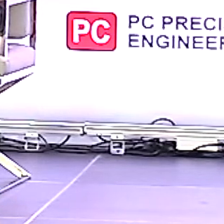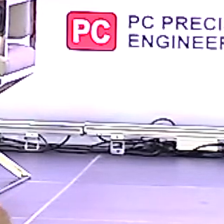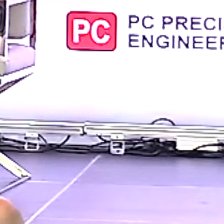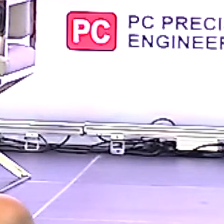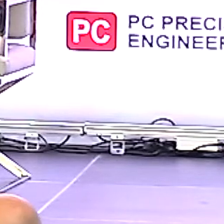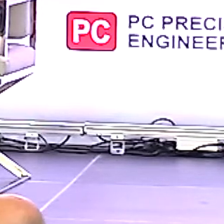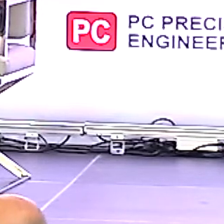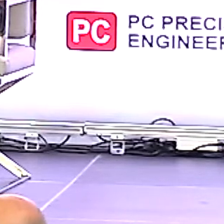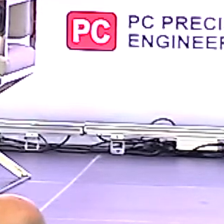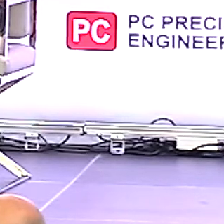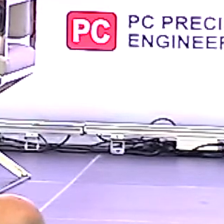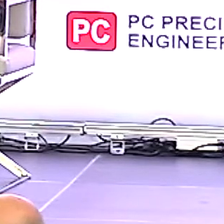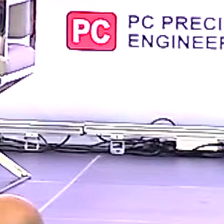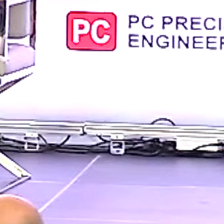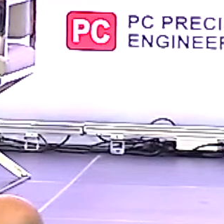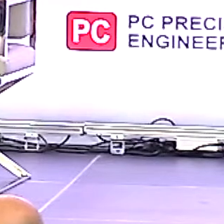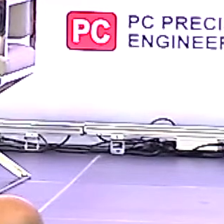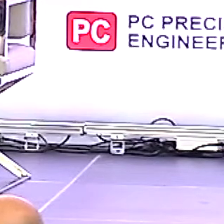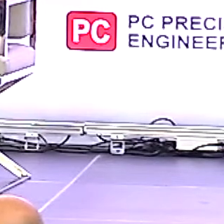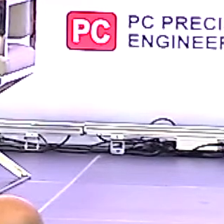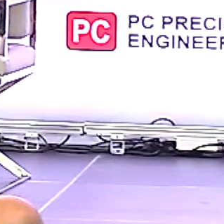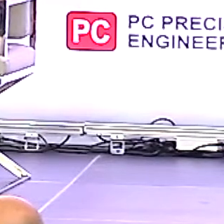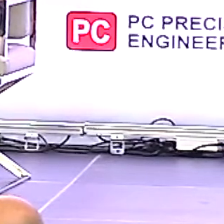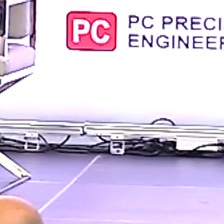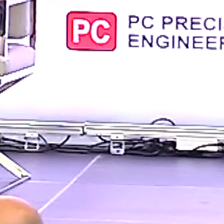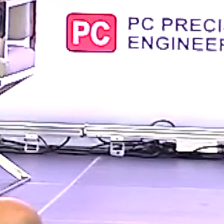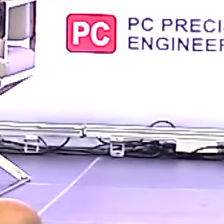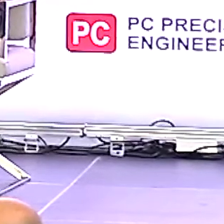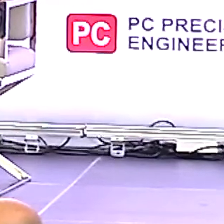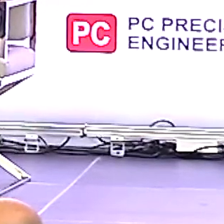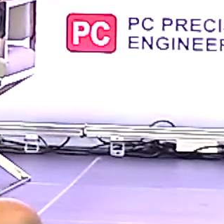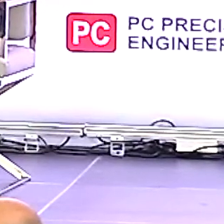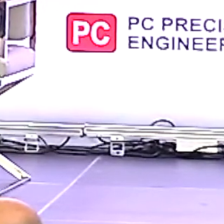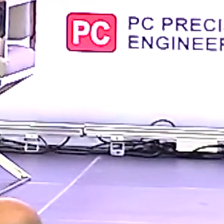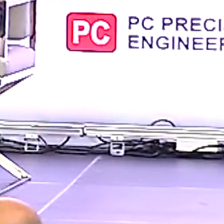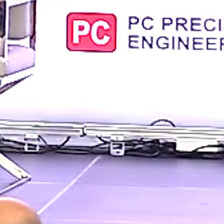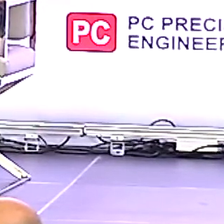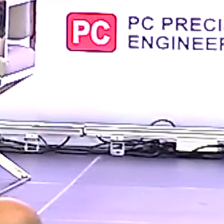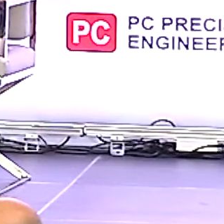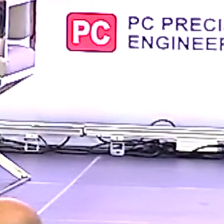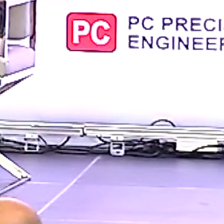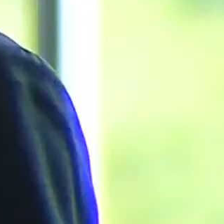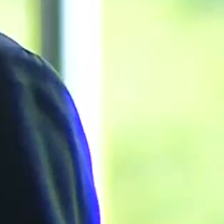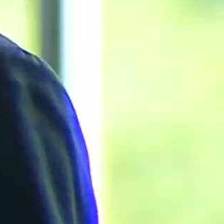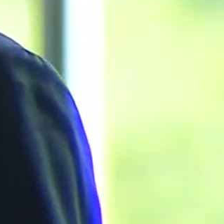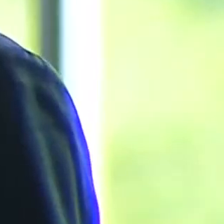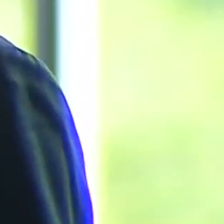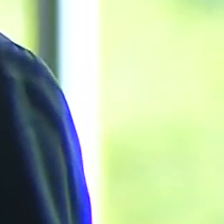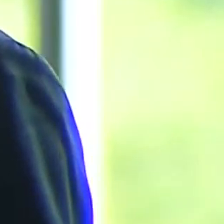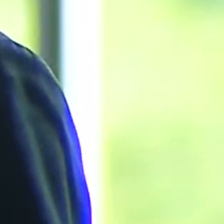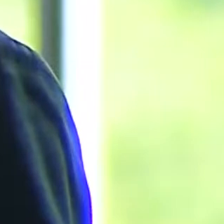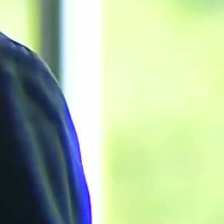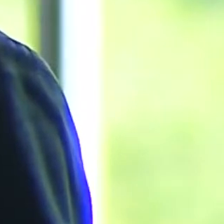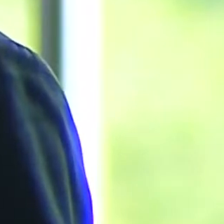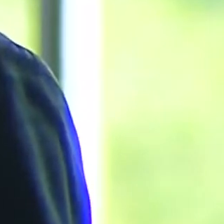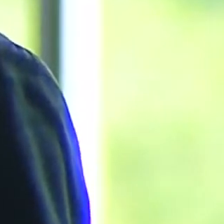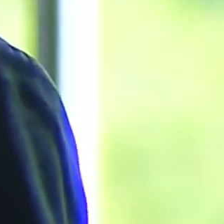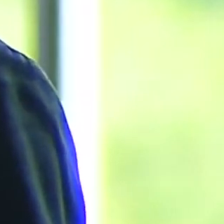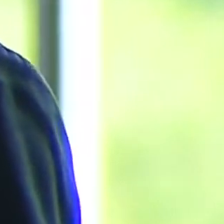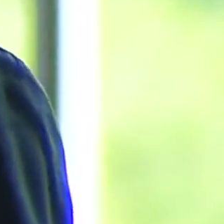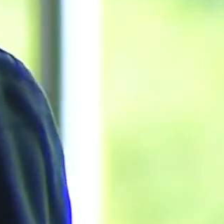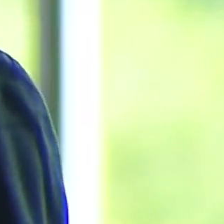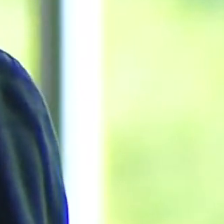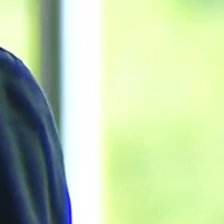an entrepreneurship center for a national university. So what kind of initiatives or ideas we